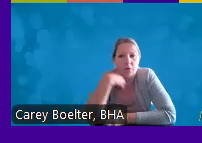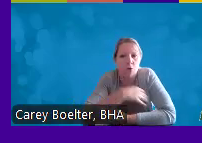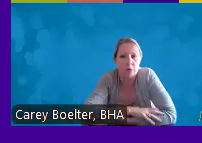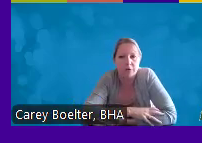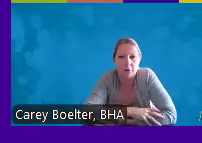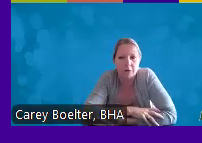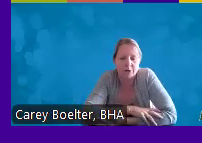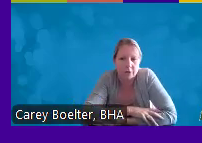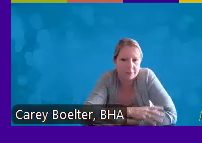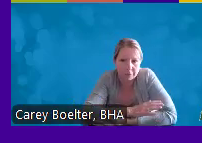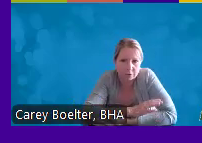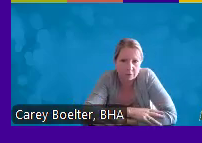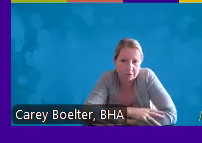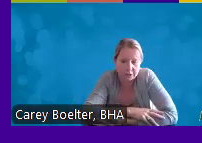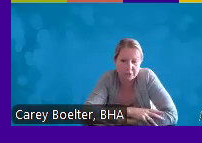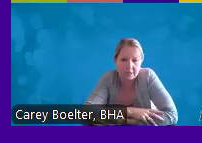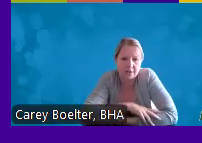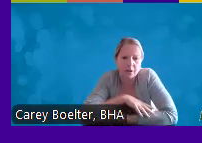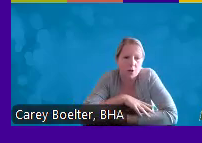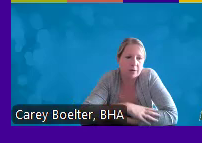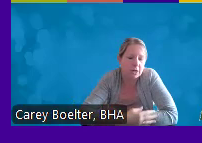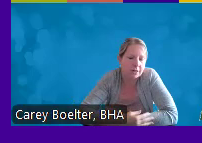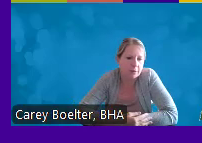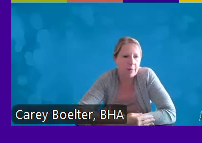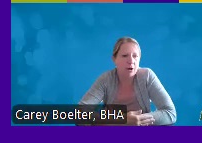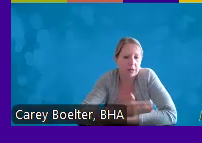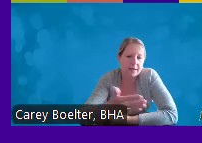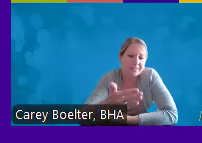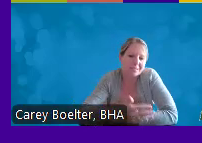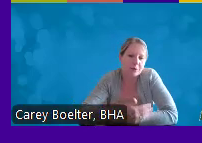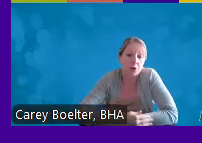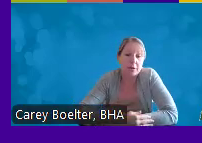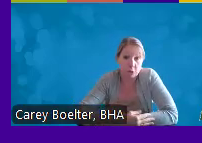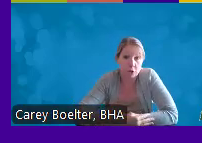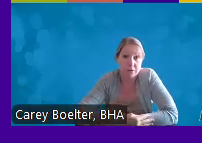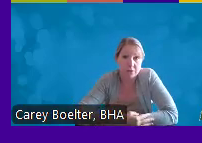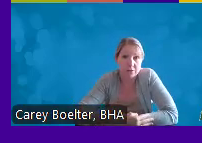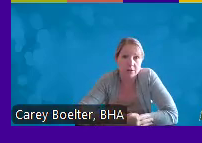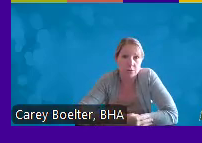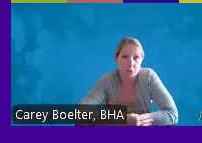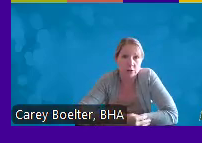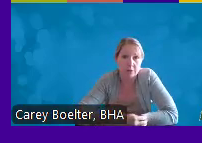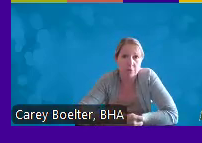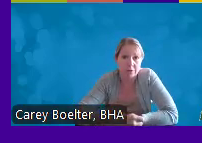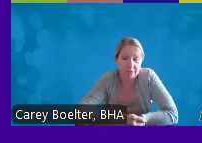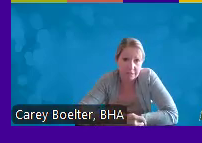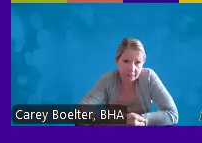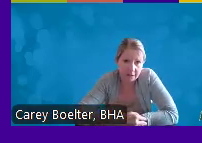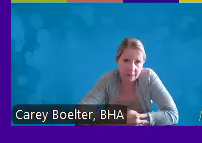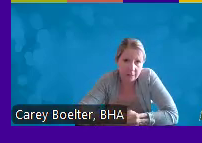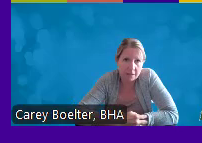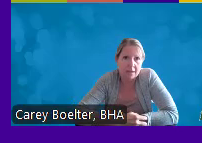we have been working with our administrative service organizations, and we have talked to them about December 31st of 2024